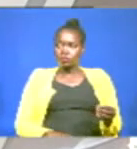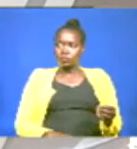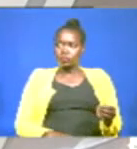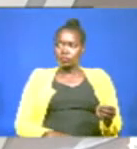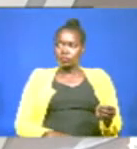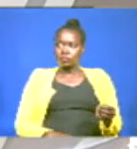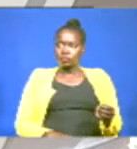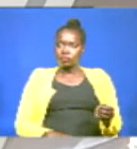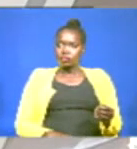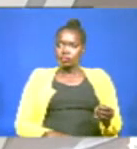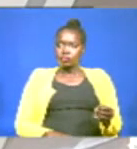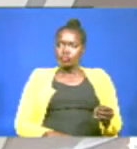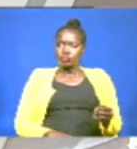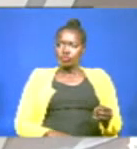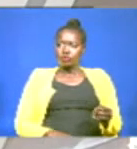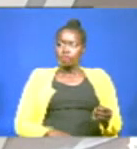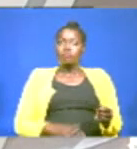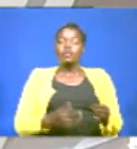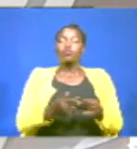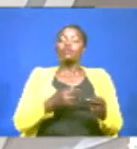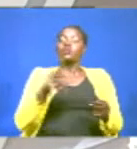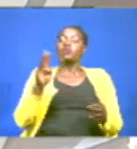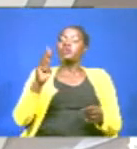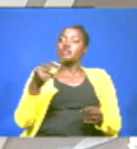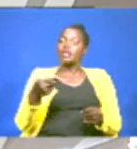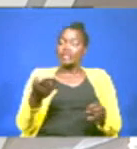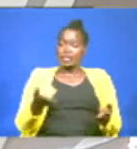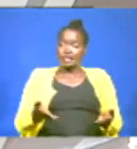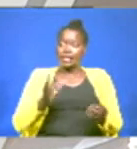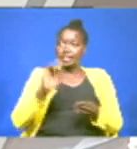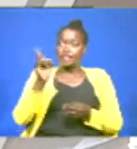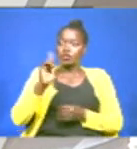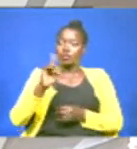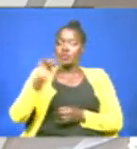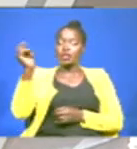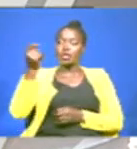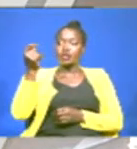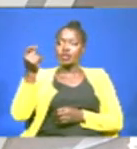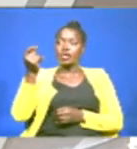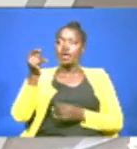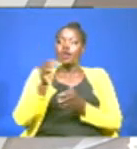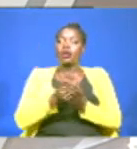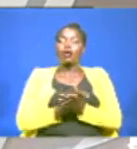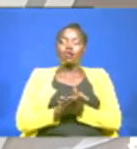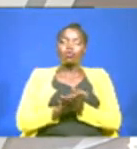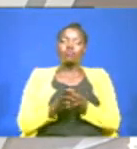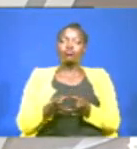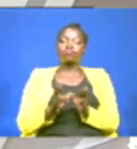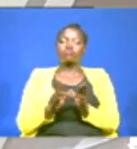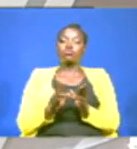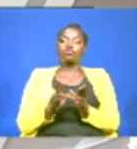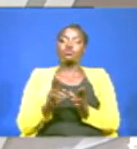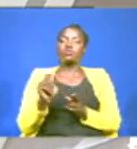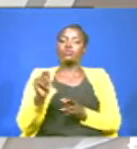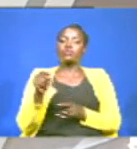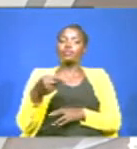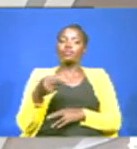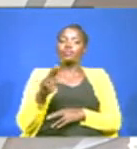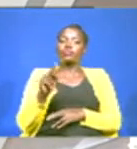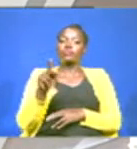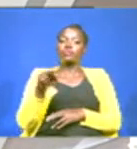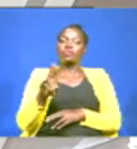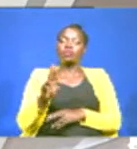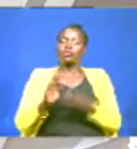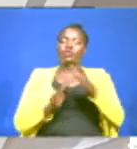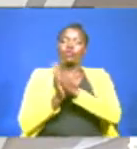Edition, coming to you from Broadcasting House right here in Nairobi, Kenya, on Hari Thuku Road. Our top stories tonight.